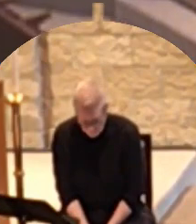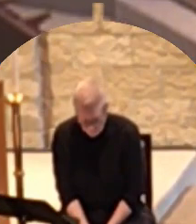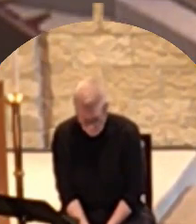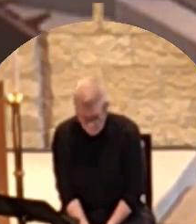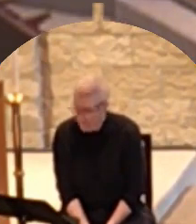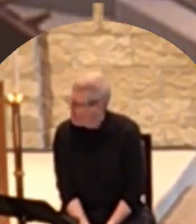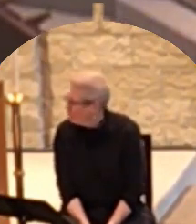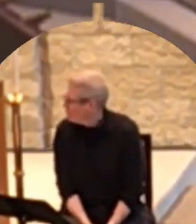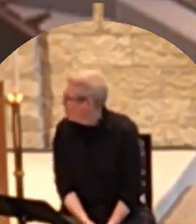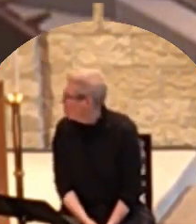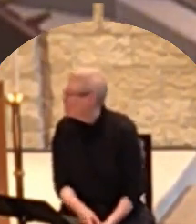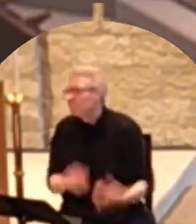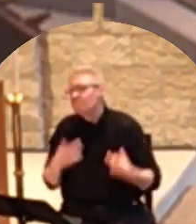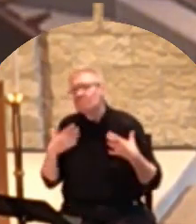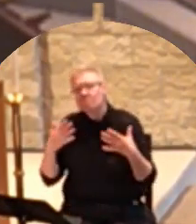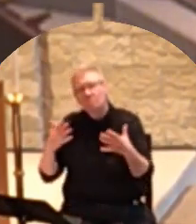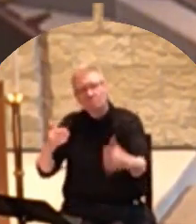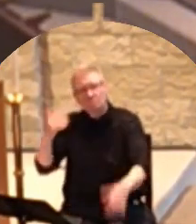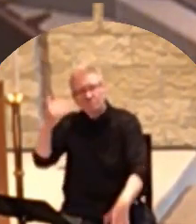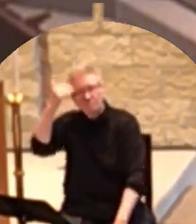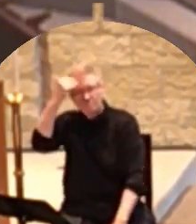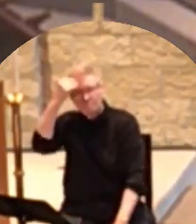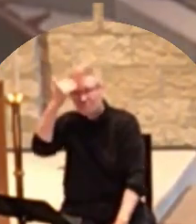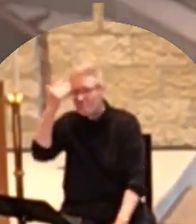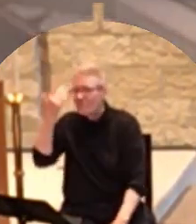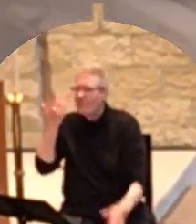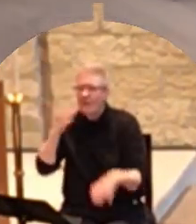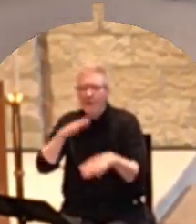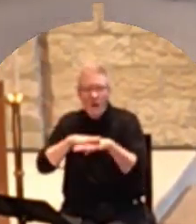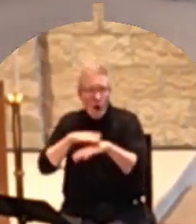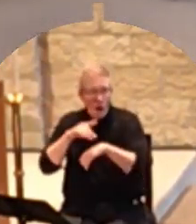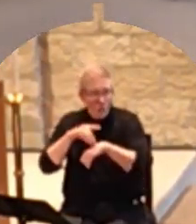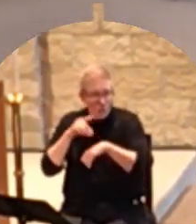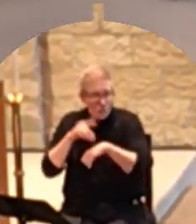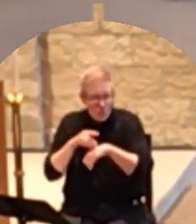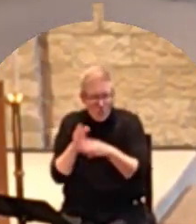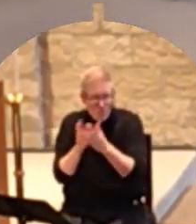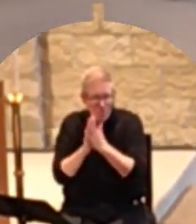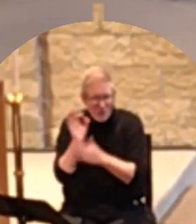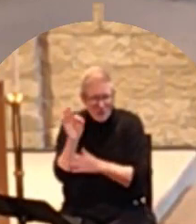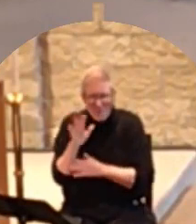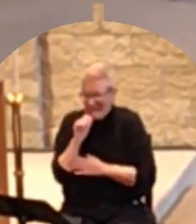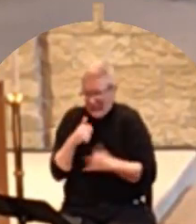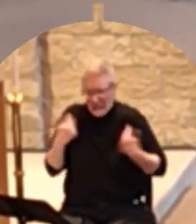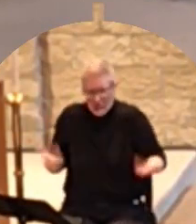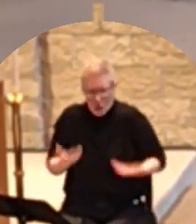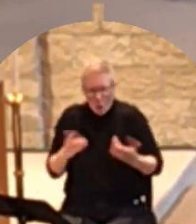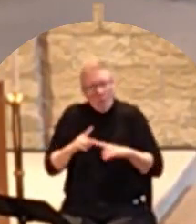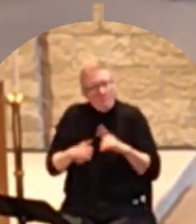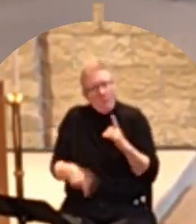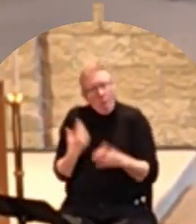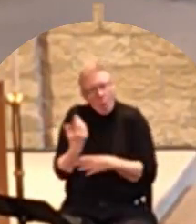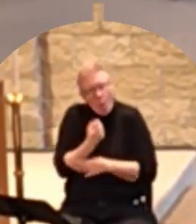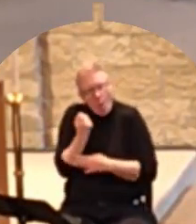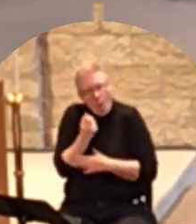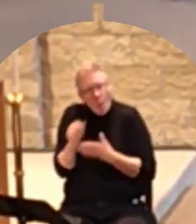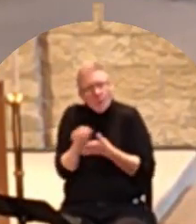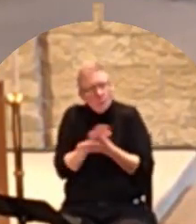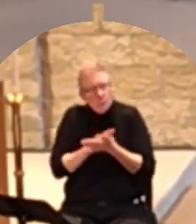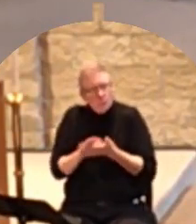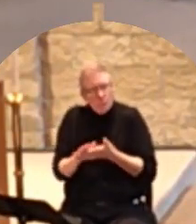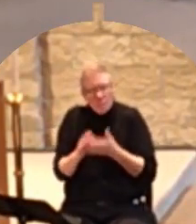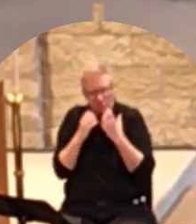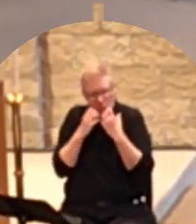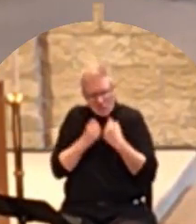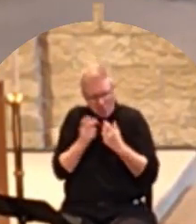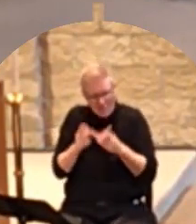I want to acknowledge our on-duty Unity prayer chaplains. They're not on duty here in our sanctuary, but they're holding sacred space from their homes.